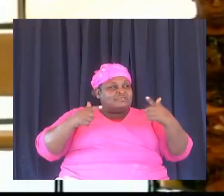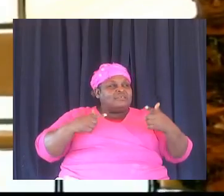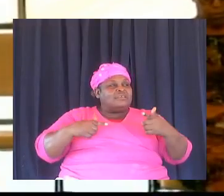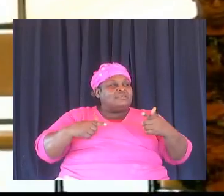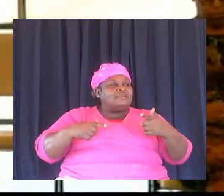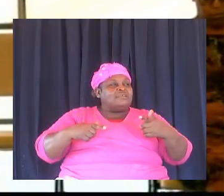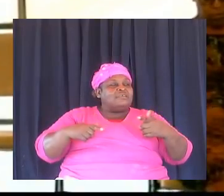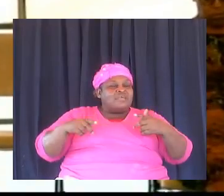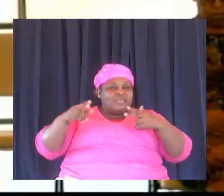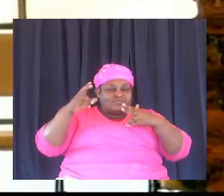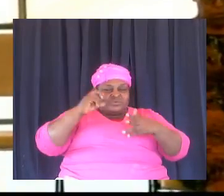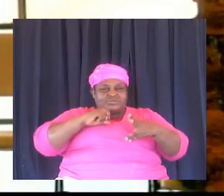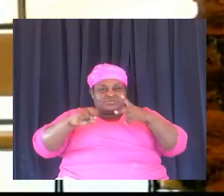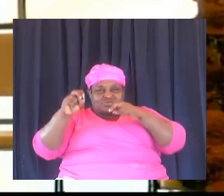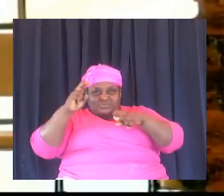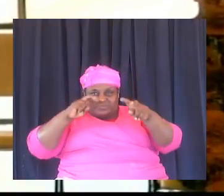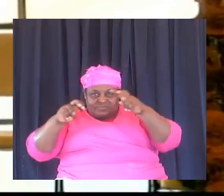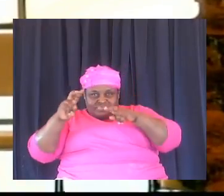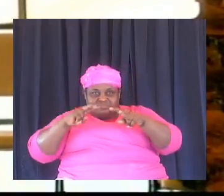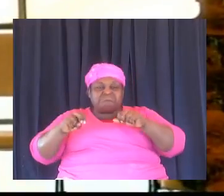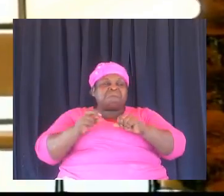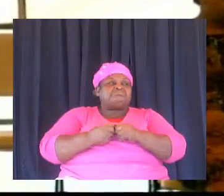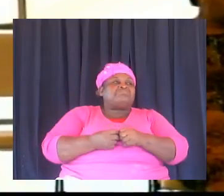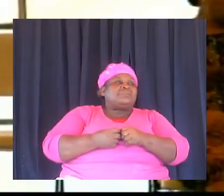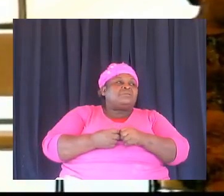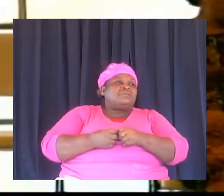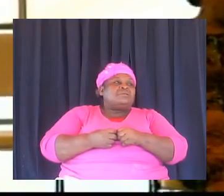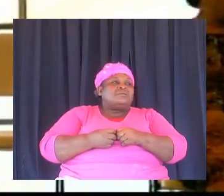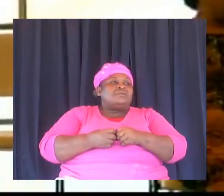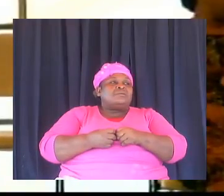beamed later on. And I greet you